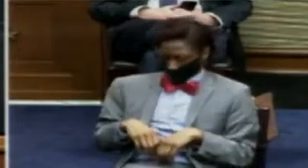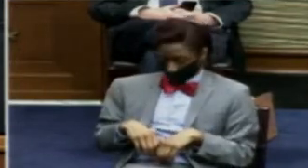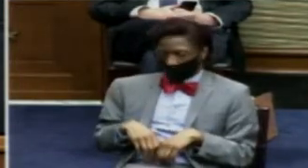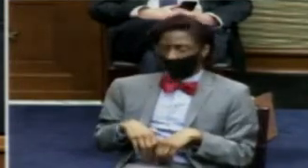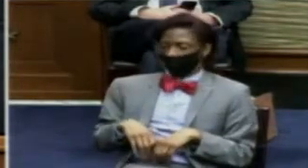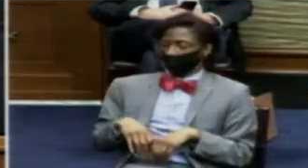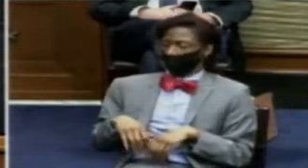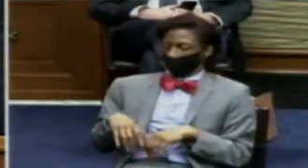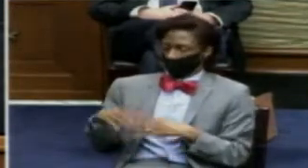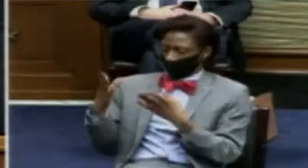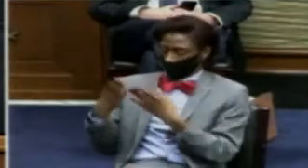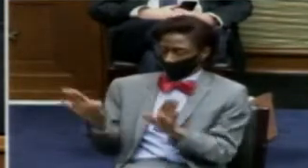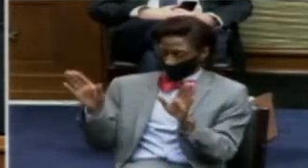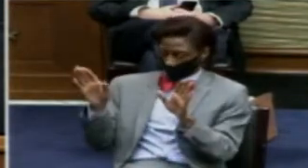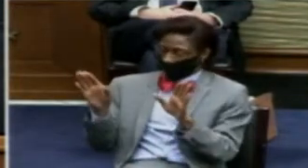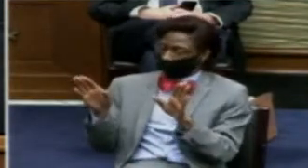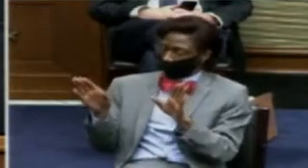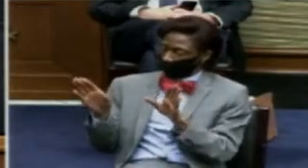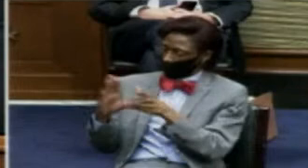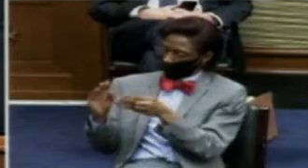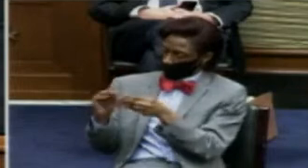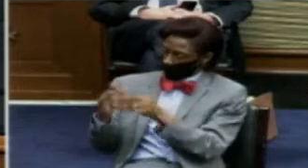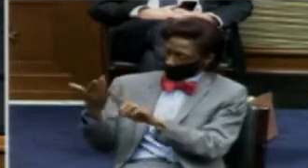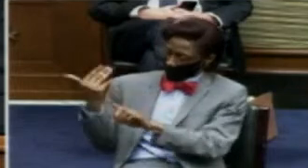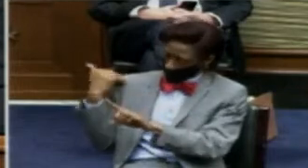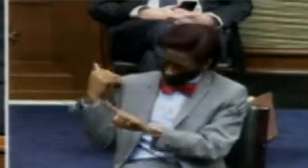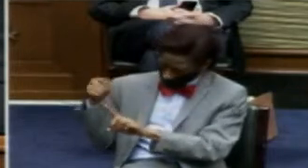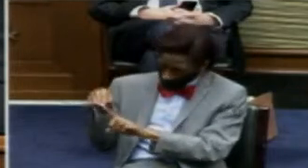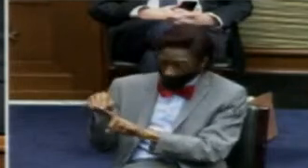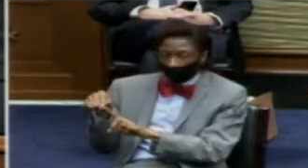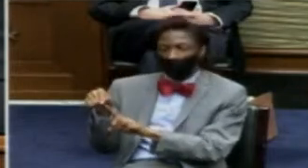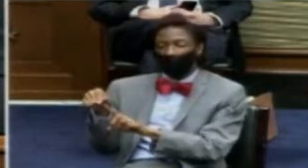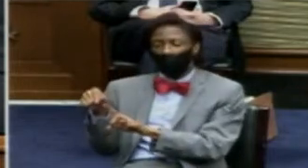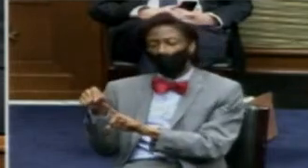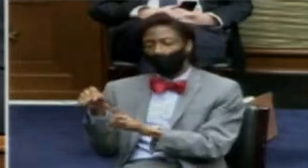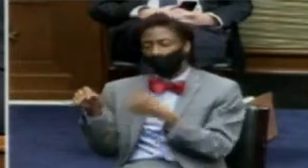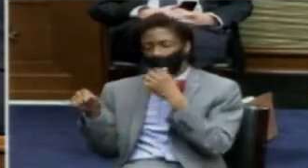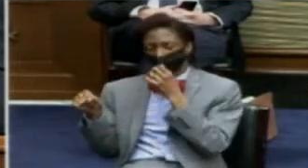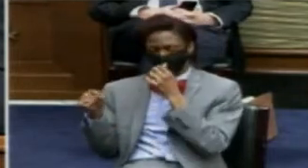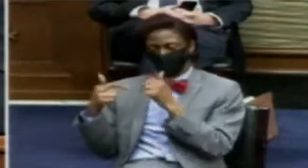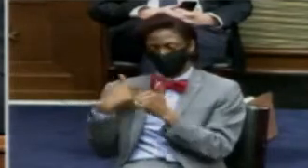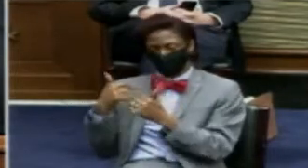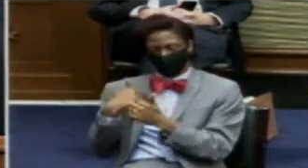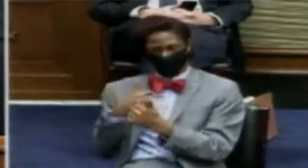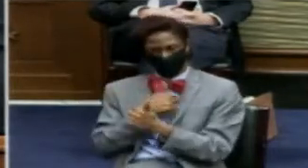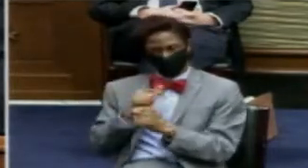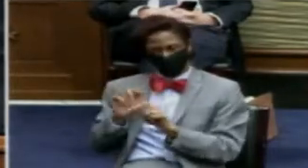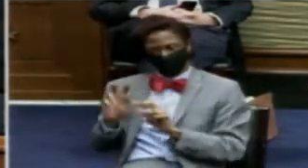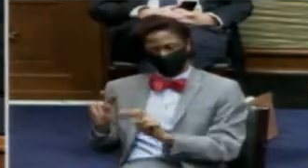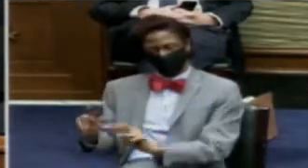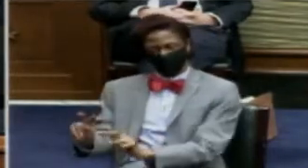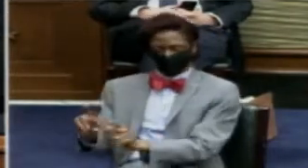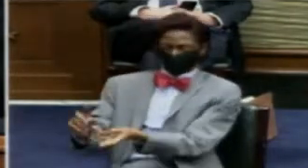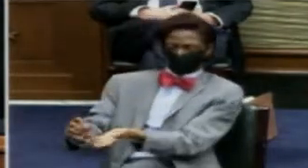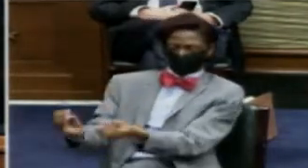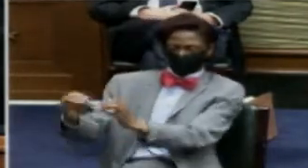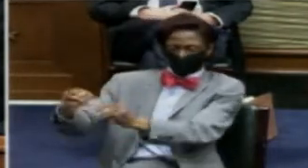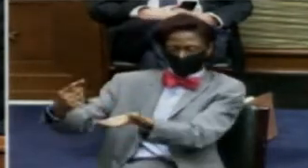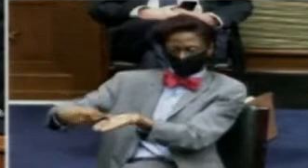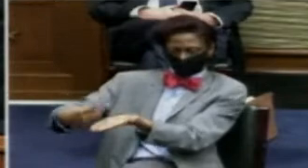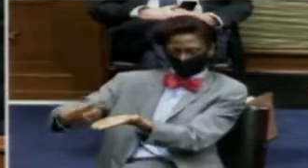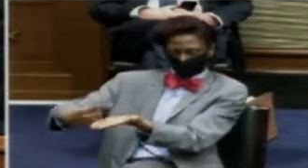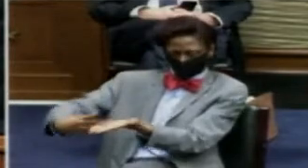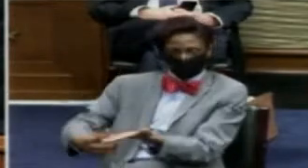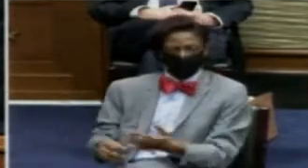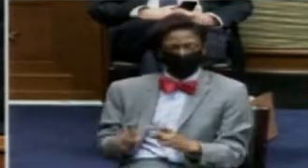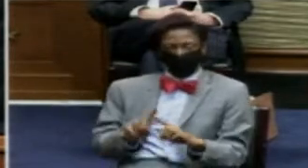attorneys general have made in the past, and we look forward to a vibrant discussion on this. But I